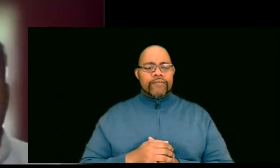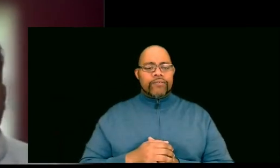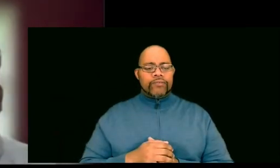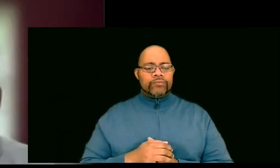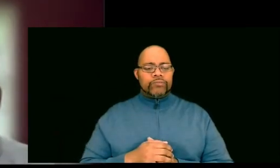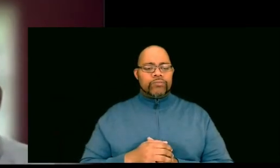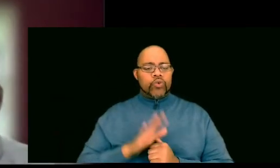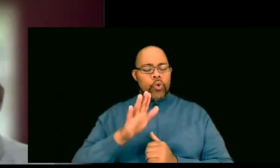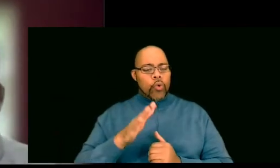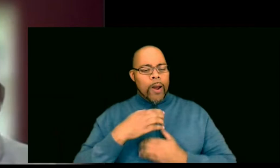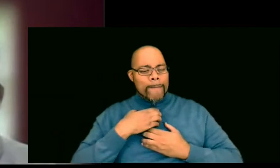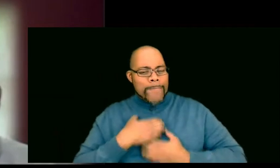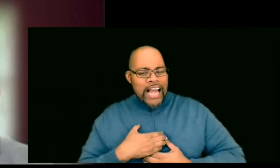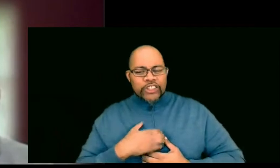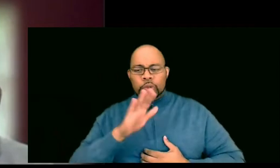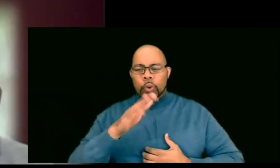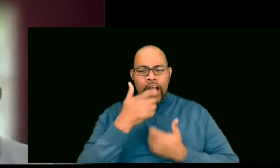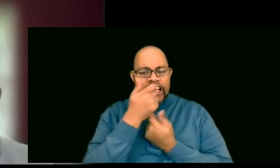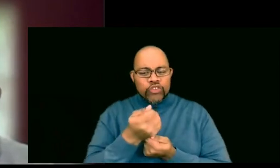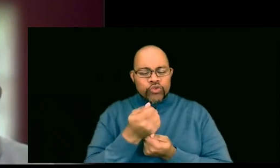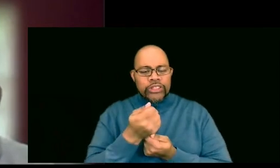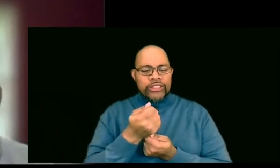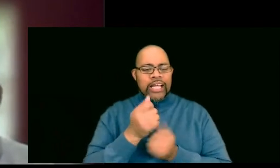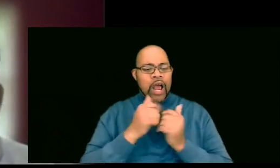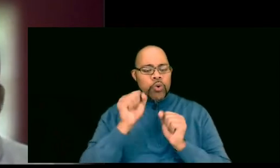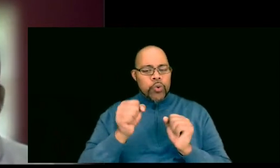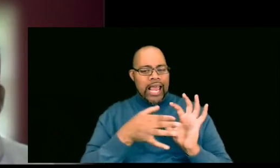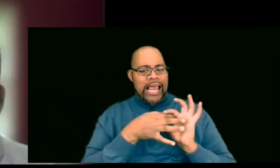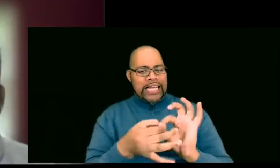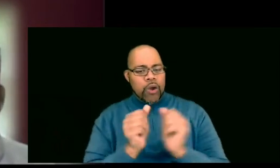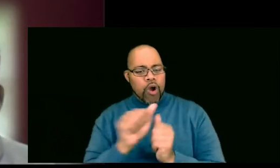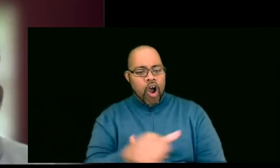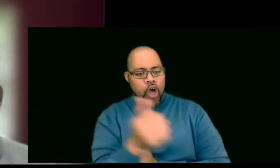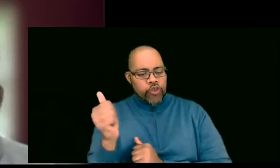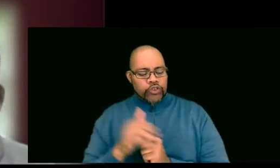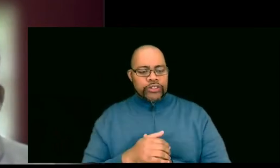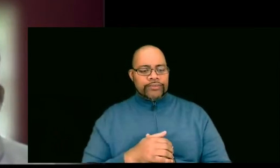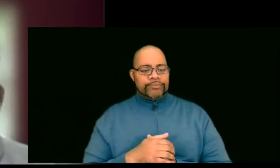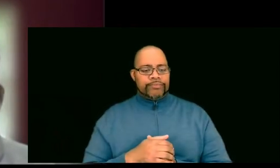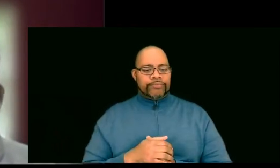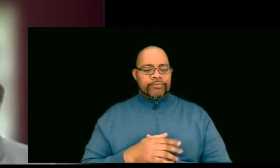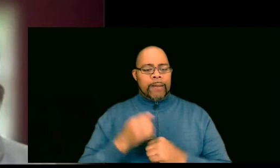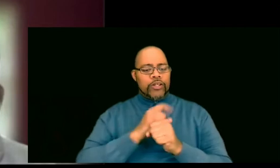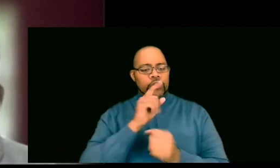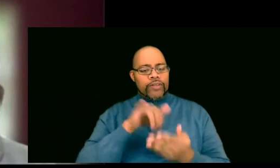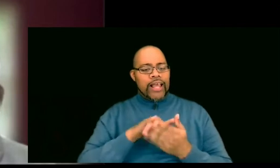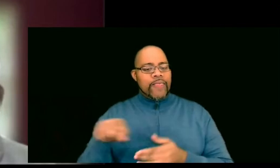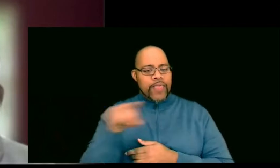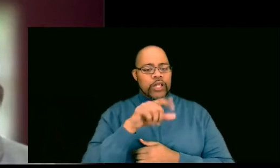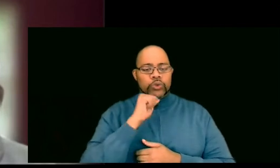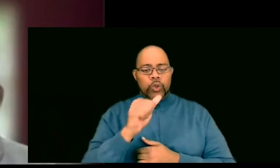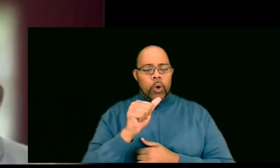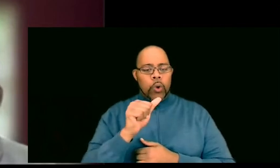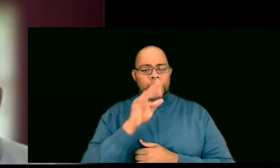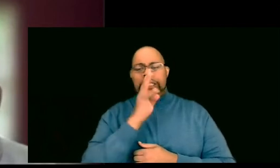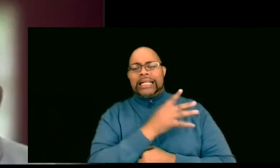of your passion and interest, but in how you connect to others in ensuring that